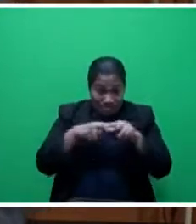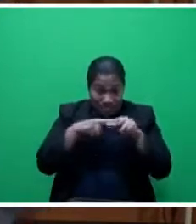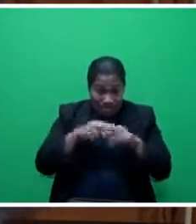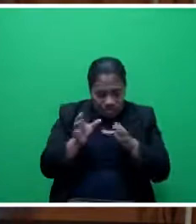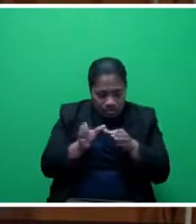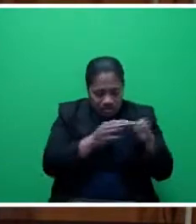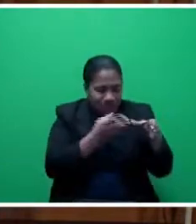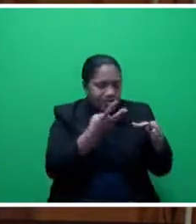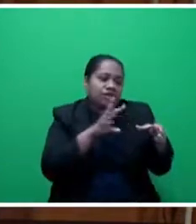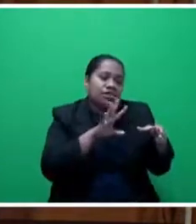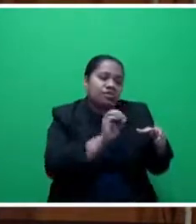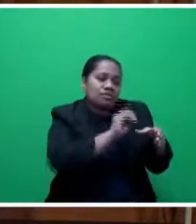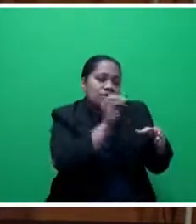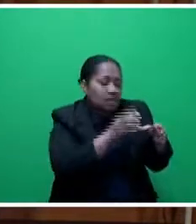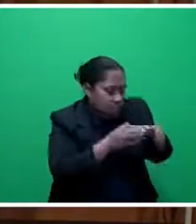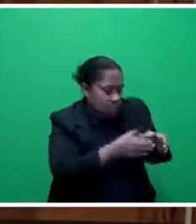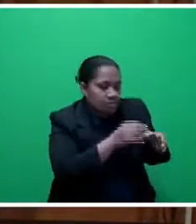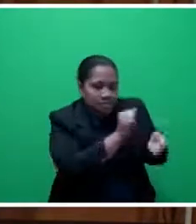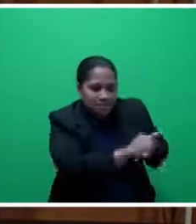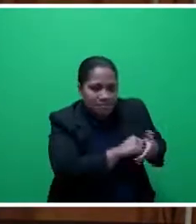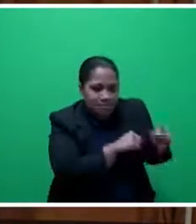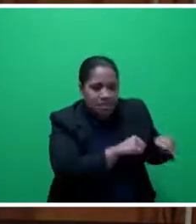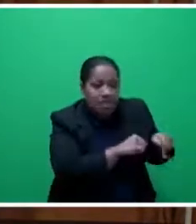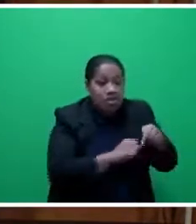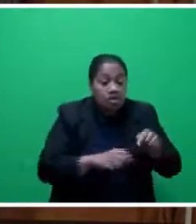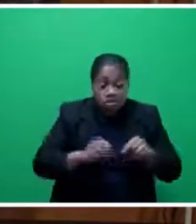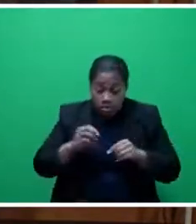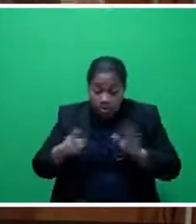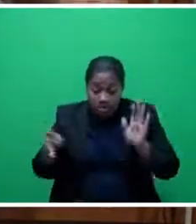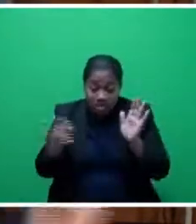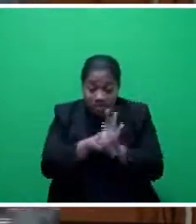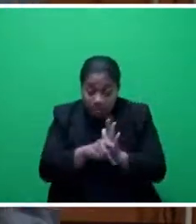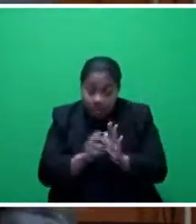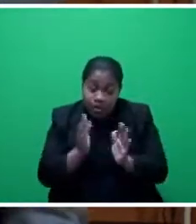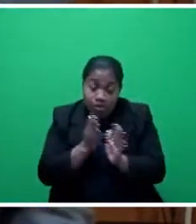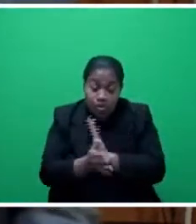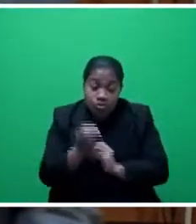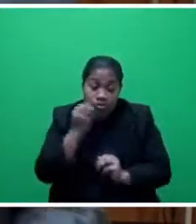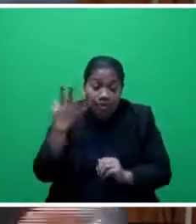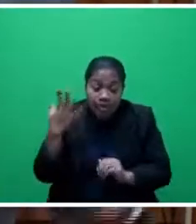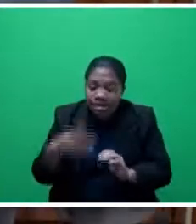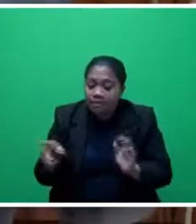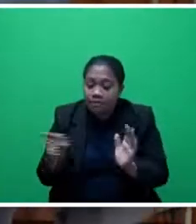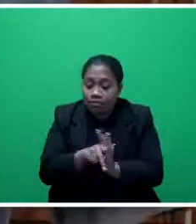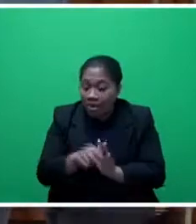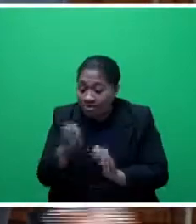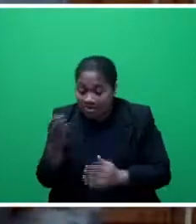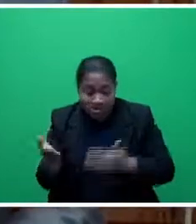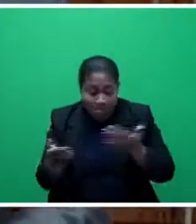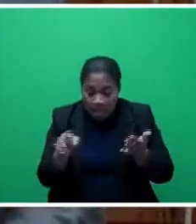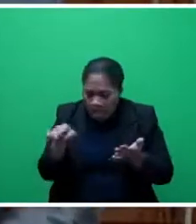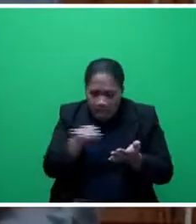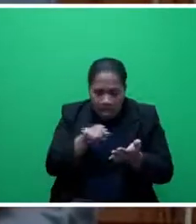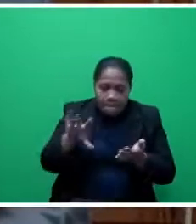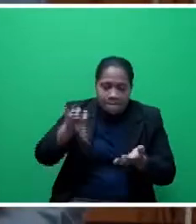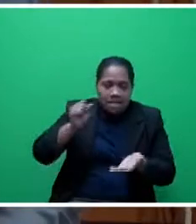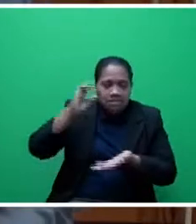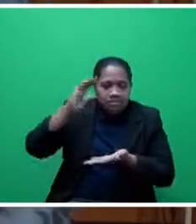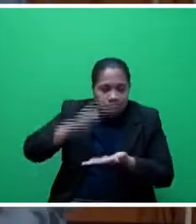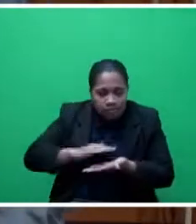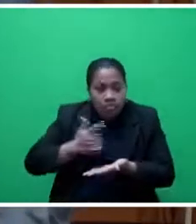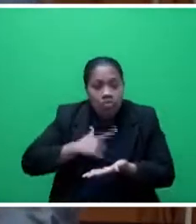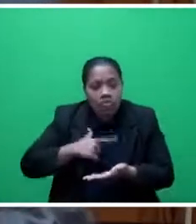the supermarket, the price of the sardines and the salmon must come down, because the duty rate has been reduced from